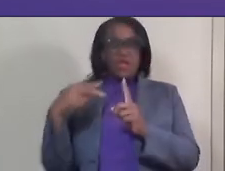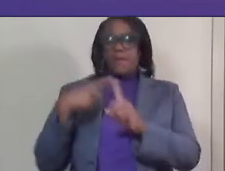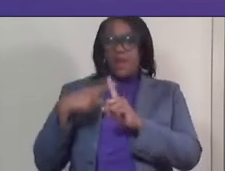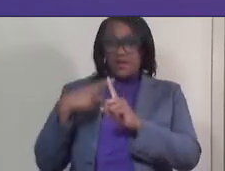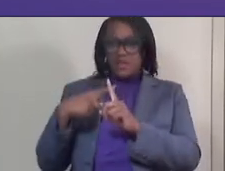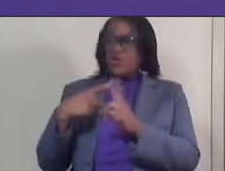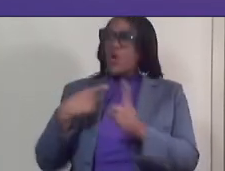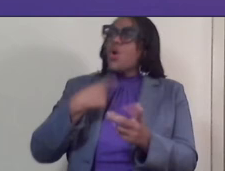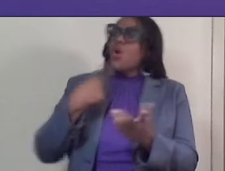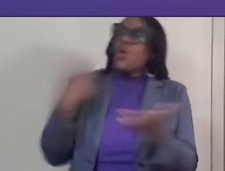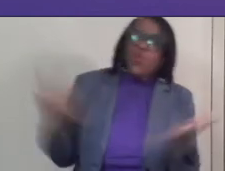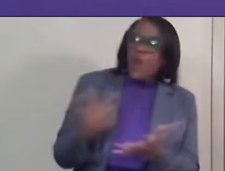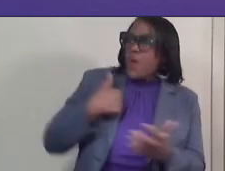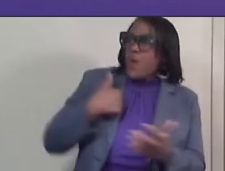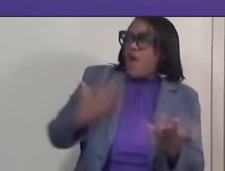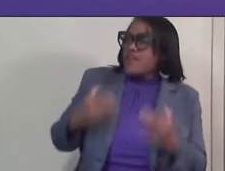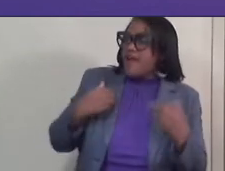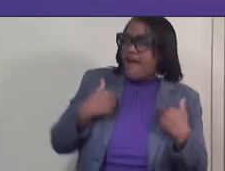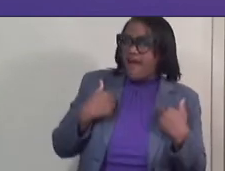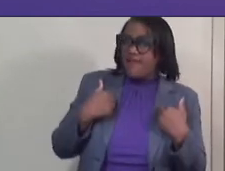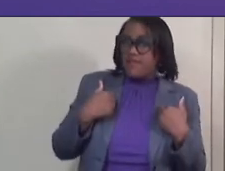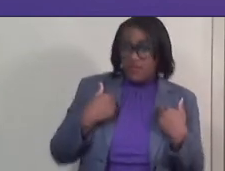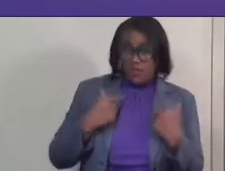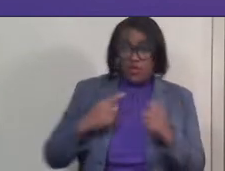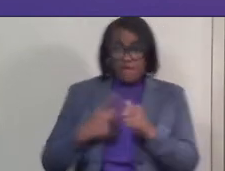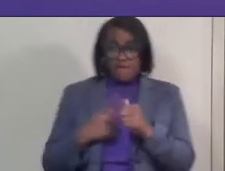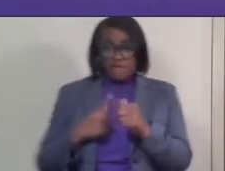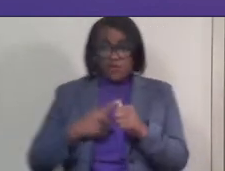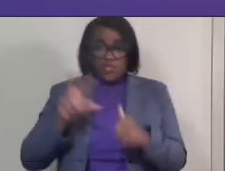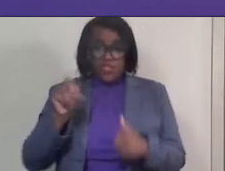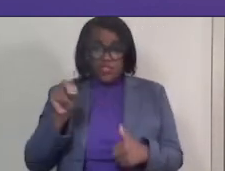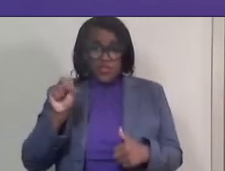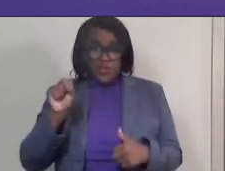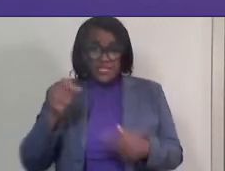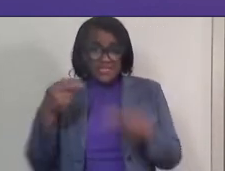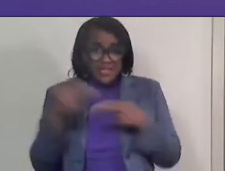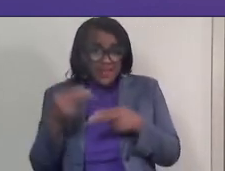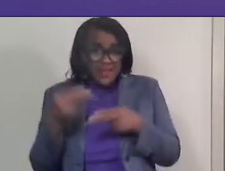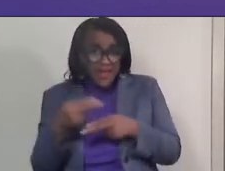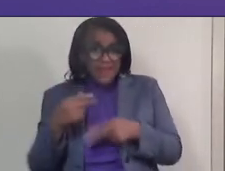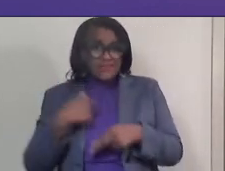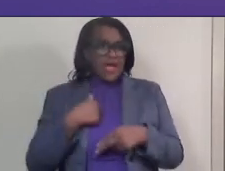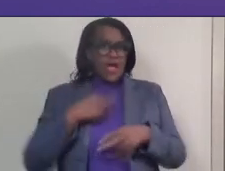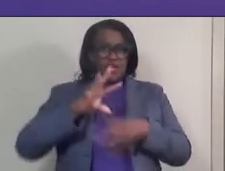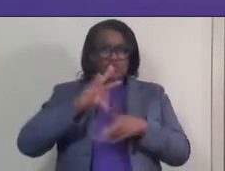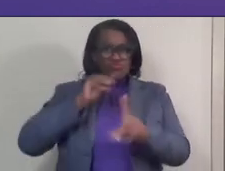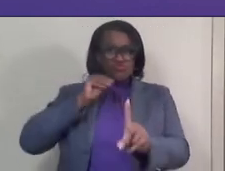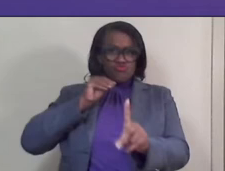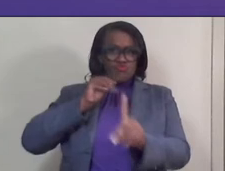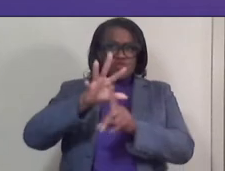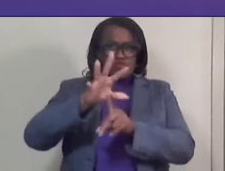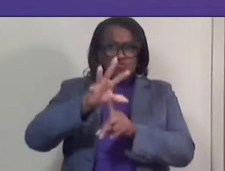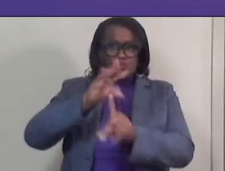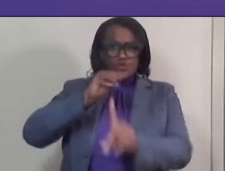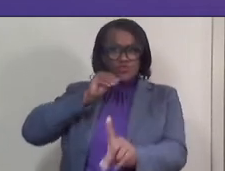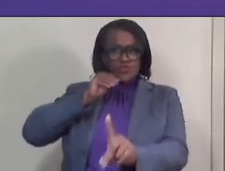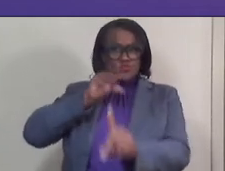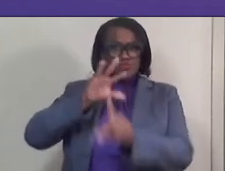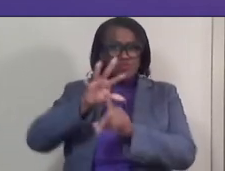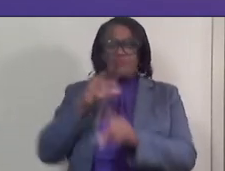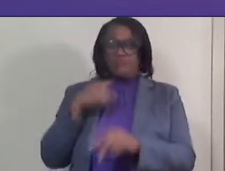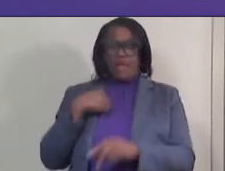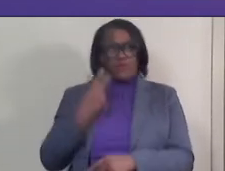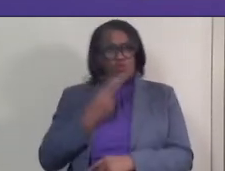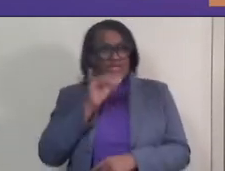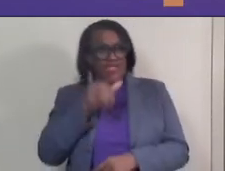initially I did put all 30 slides in. I used Ken Burns and they were zooming in and out. And then I thought that